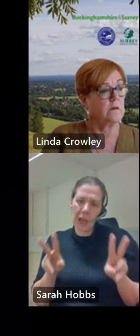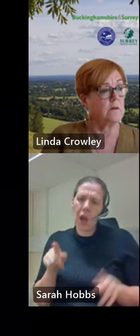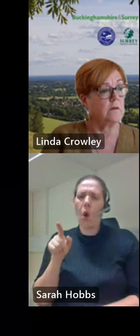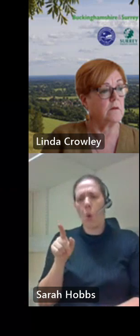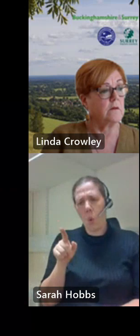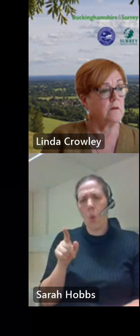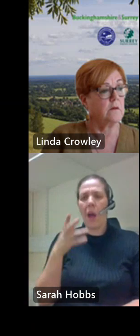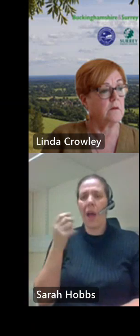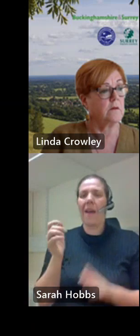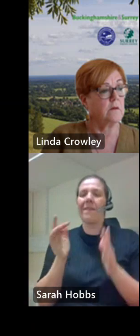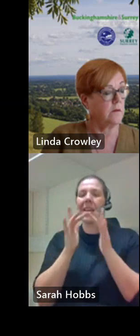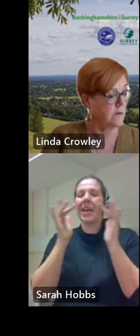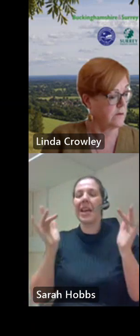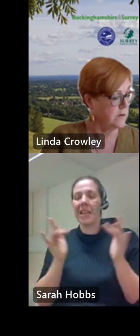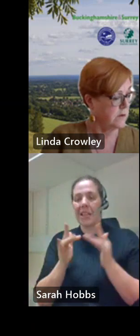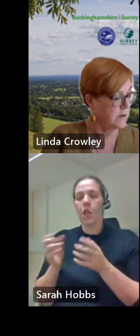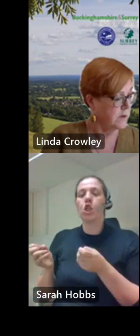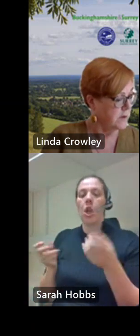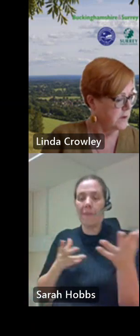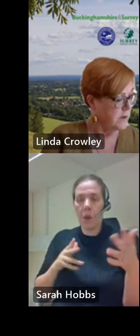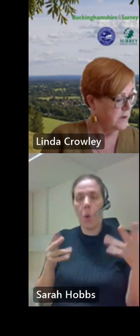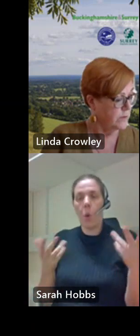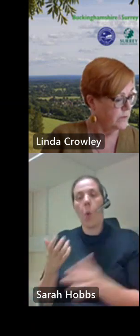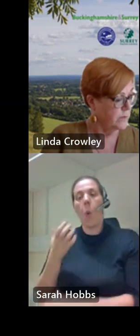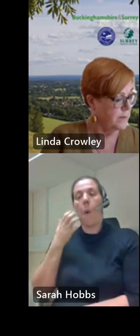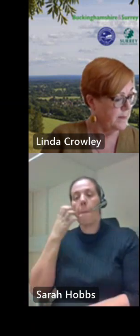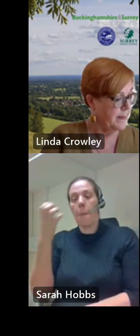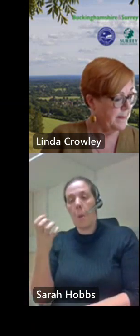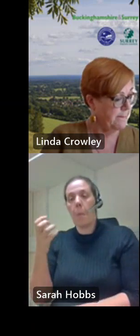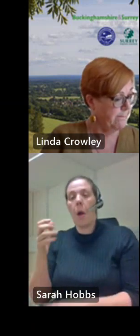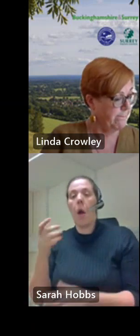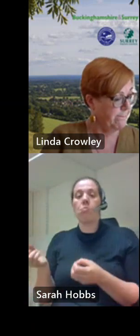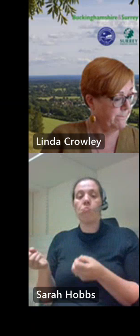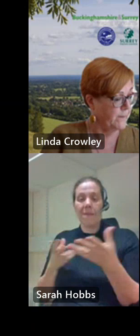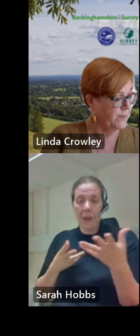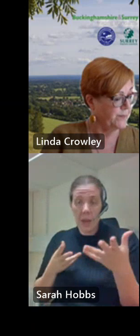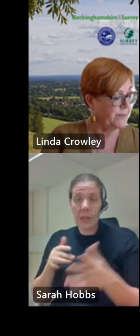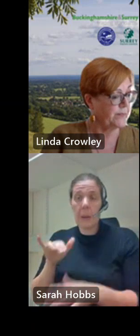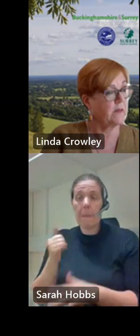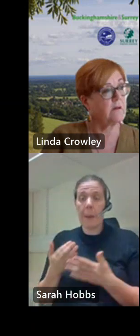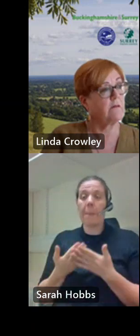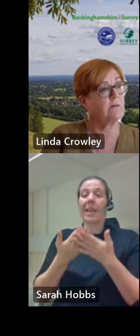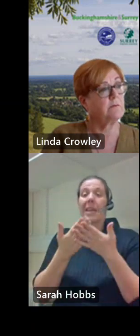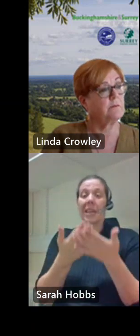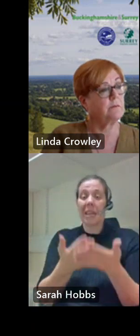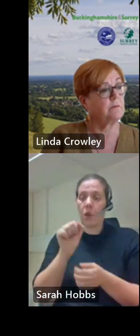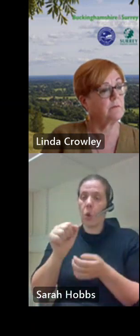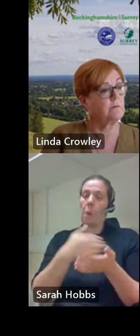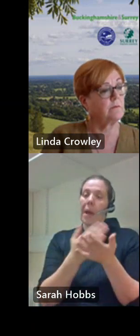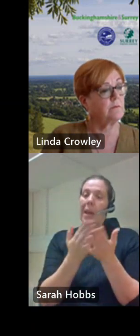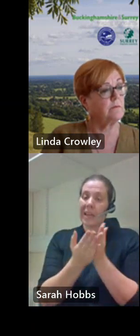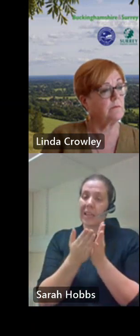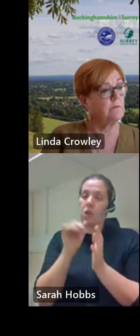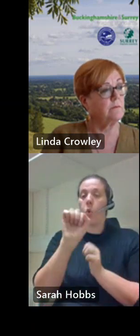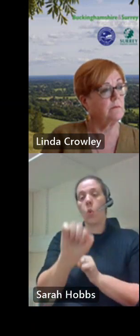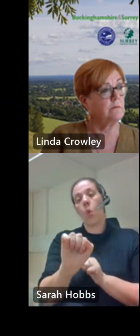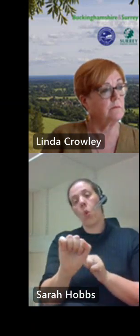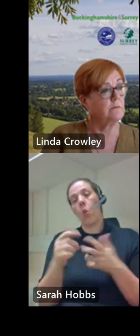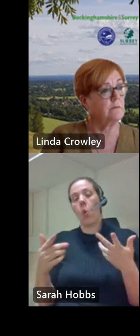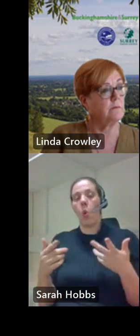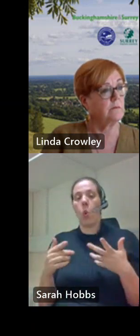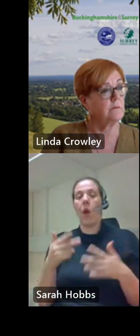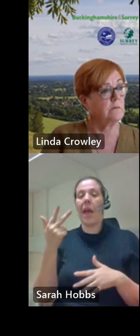a internet service provider or a mobile data network provider, they may give you, as part of your package, your overall